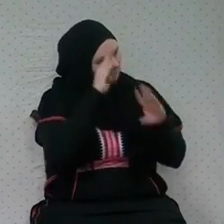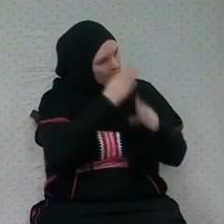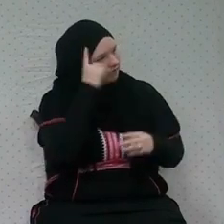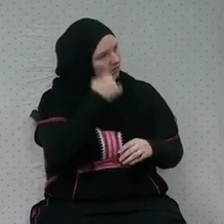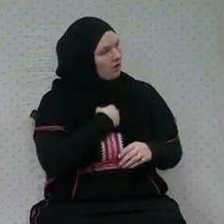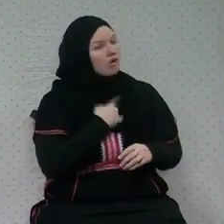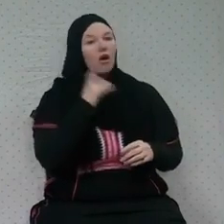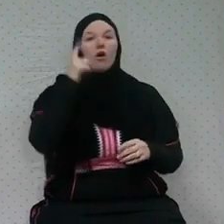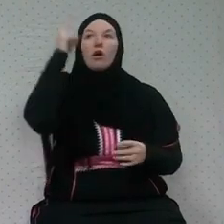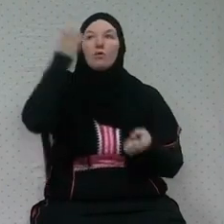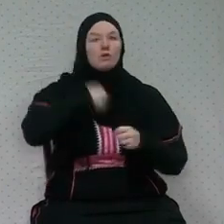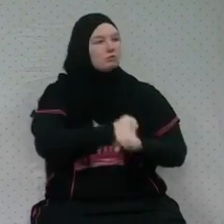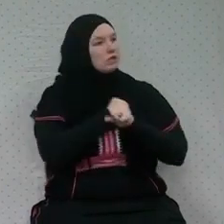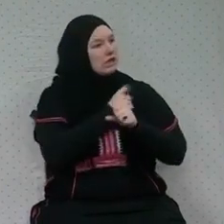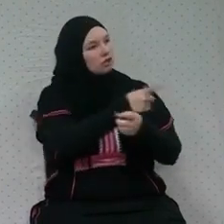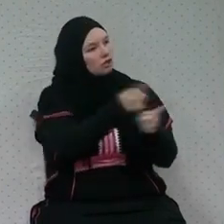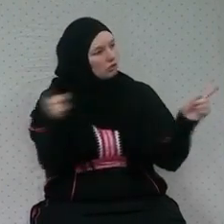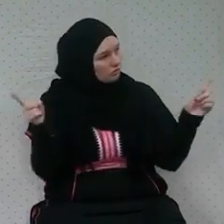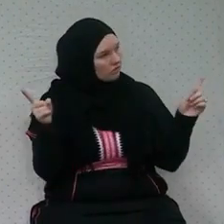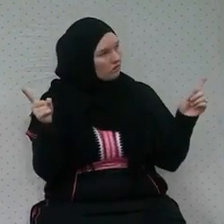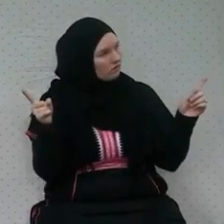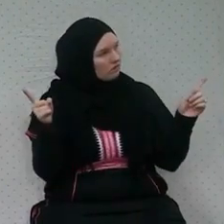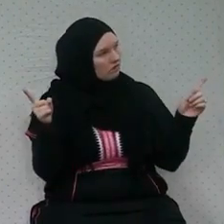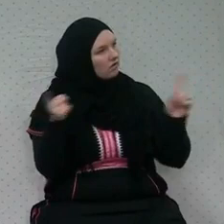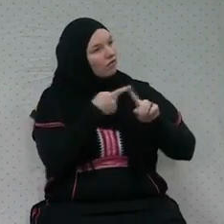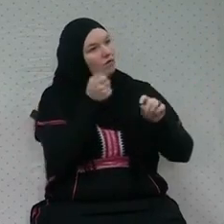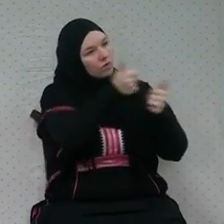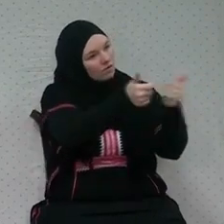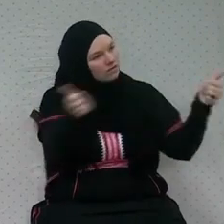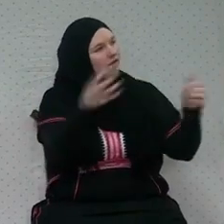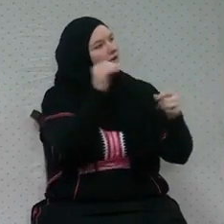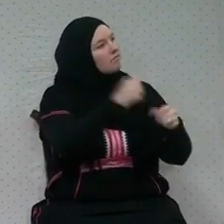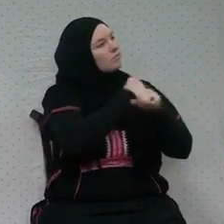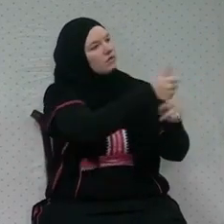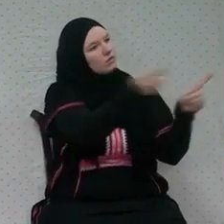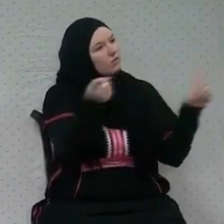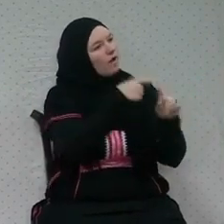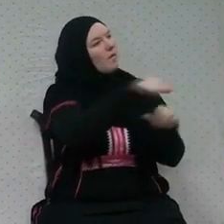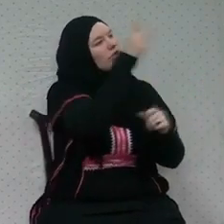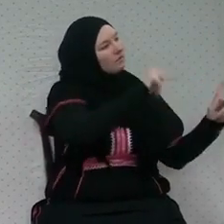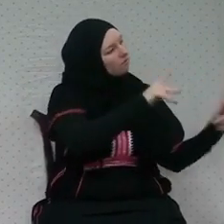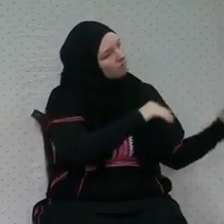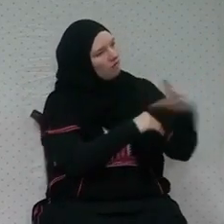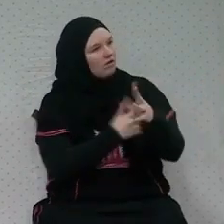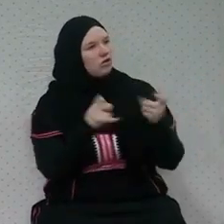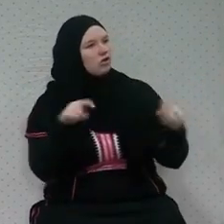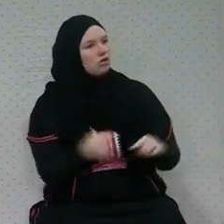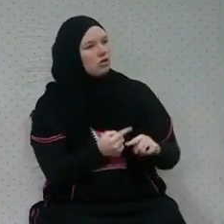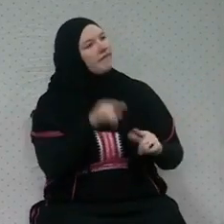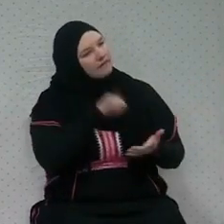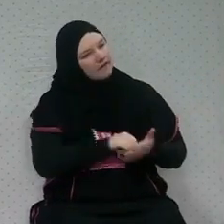to protect you from you and then from others. If this is what we understand Islam to